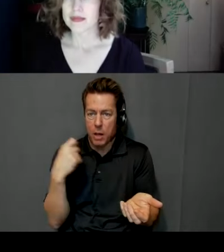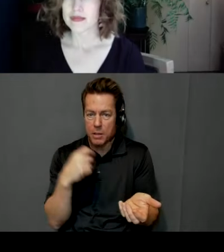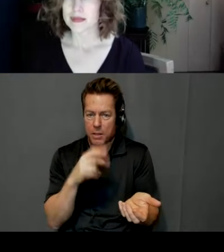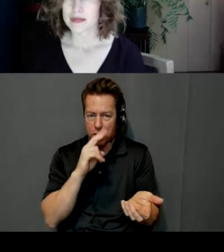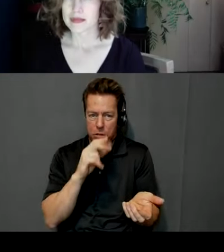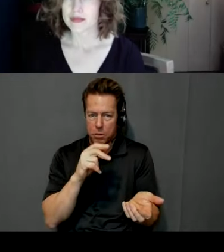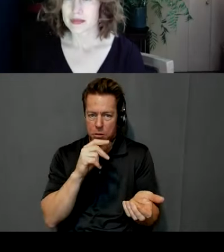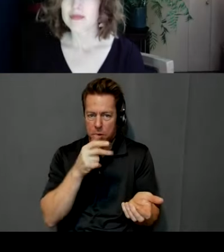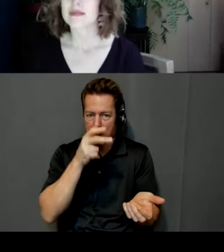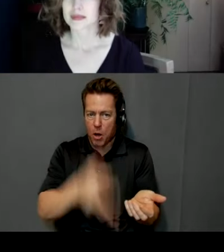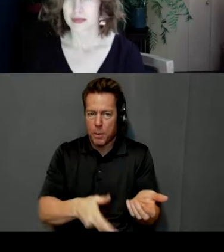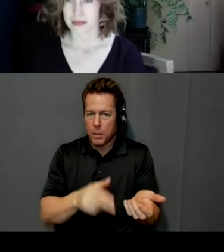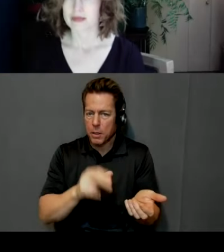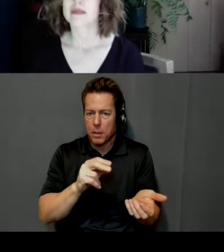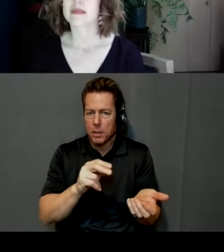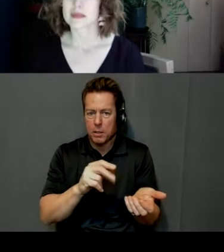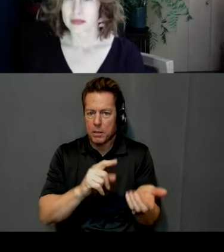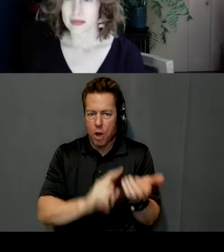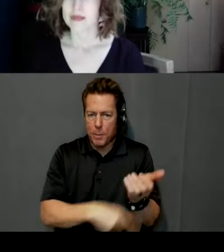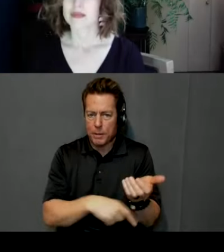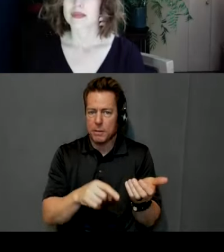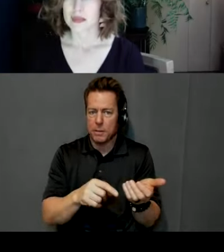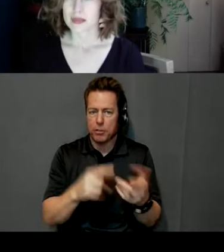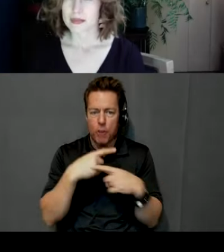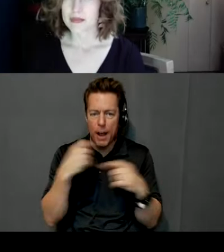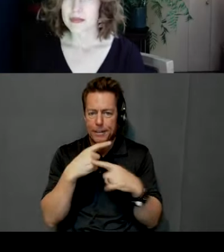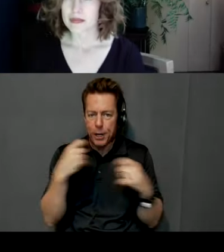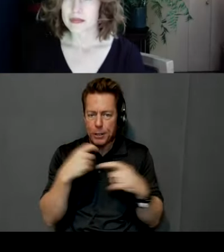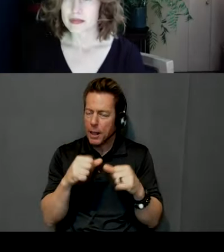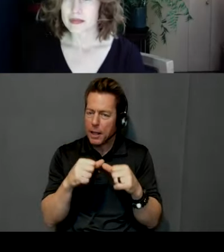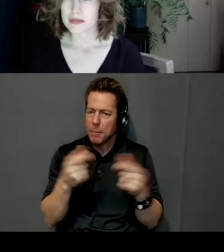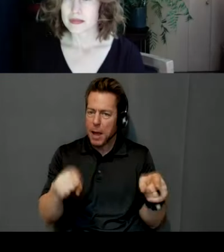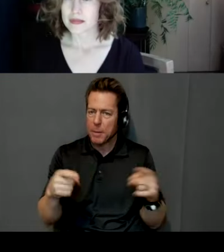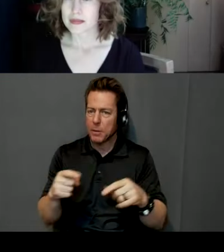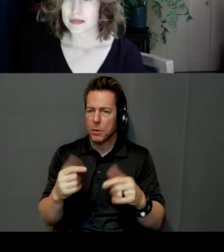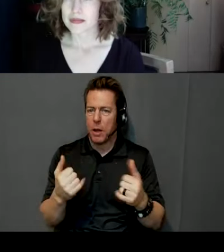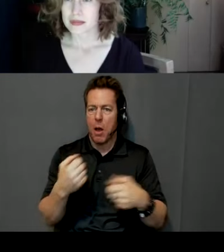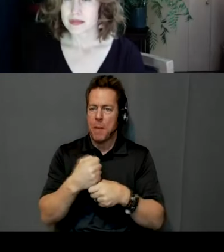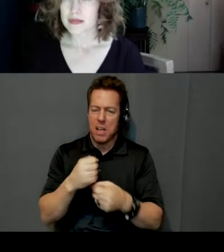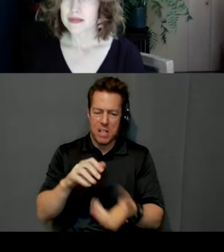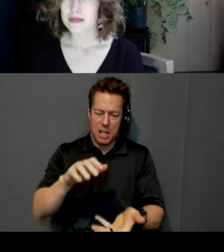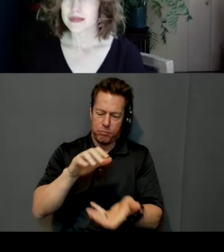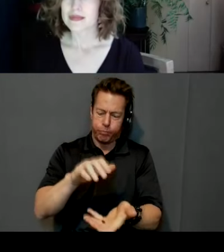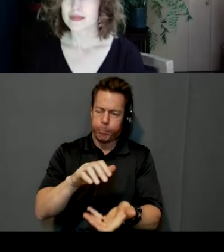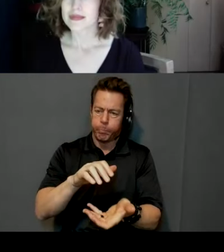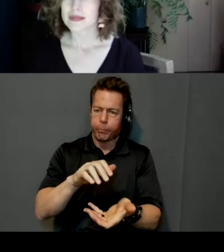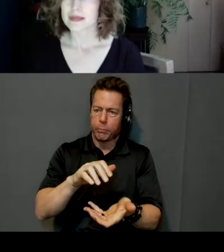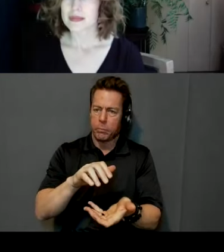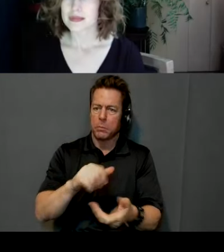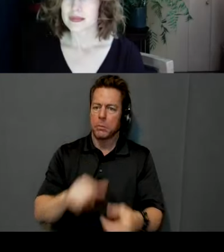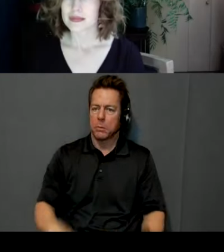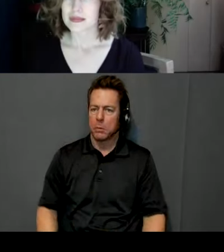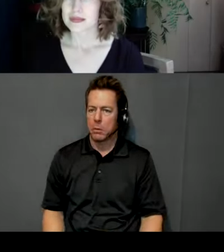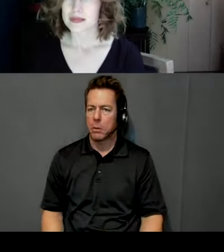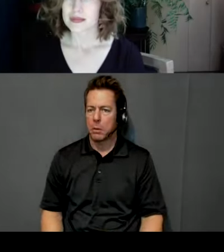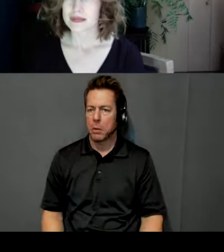garbage. And then you do it again, garbage. And so like that kept happening, but now I'll make like that much